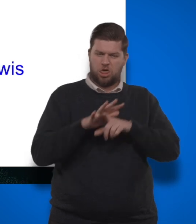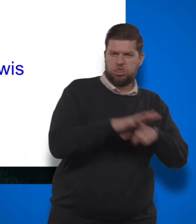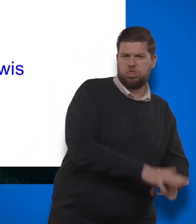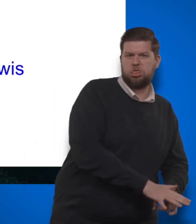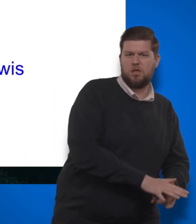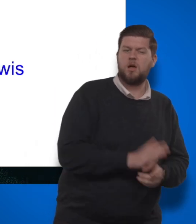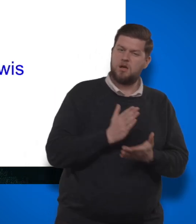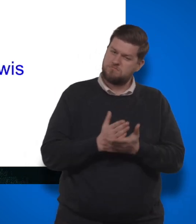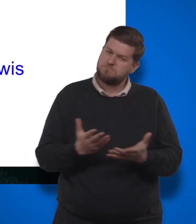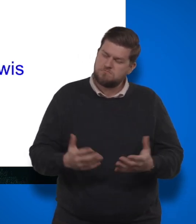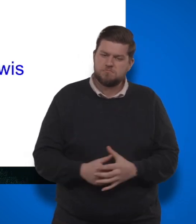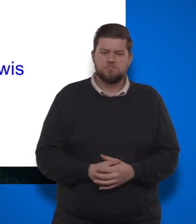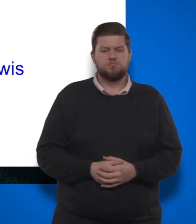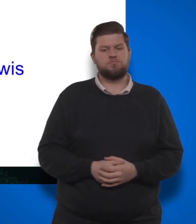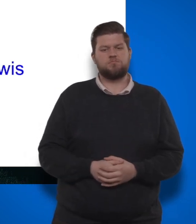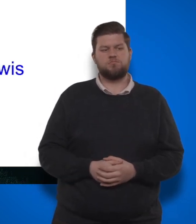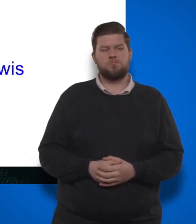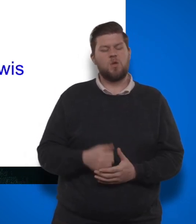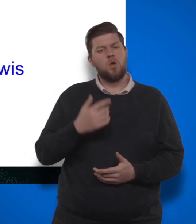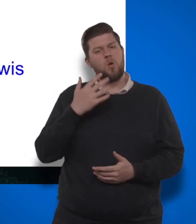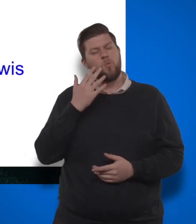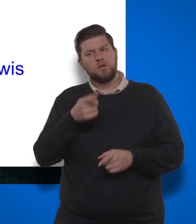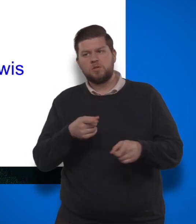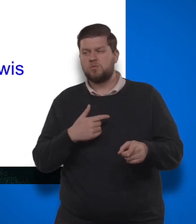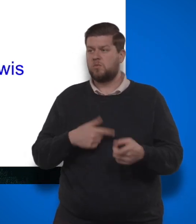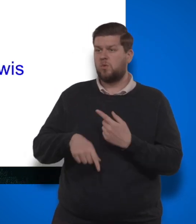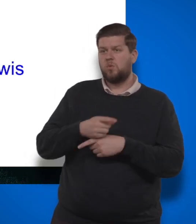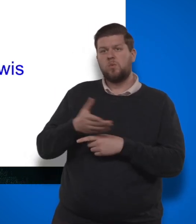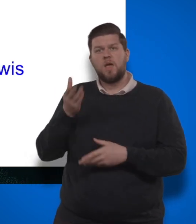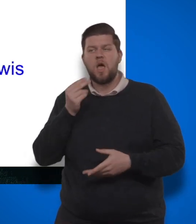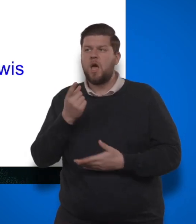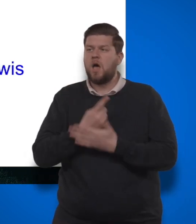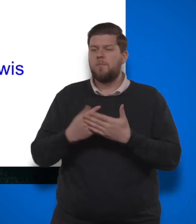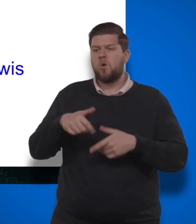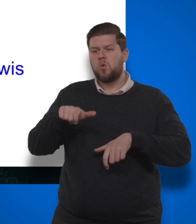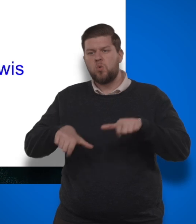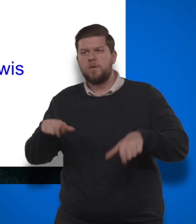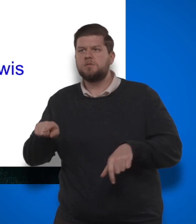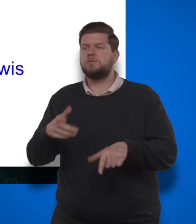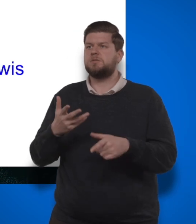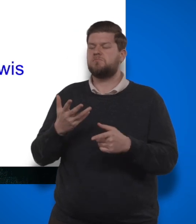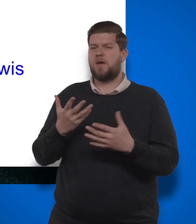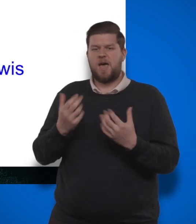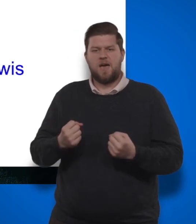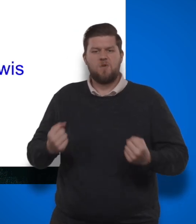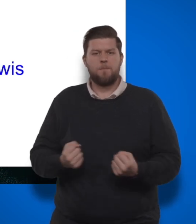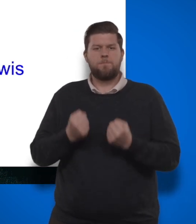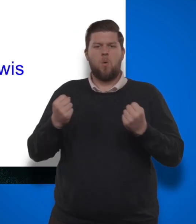Whenever we hear about humans winning power over nature, we should always think about the power